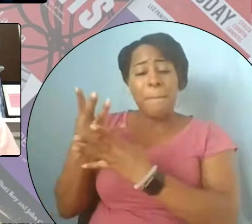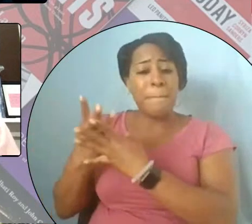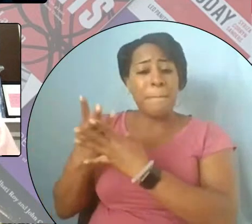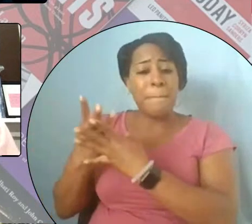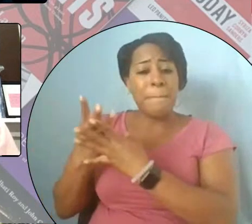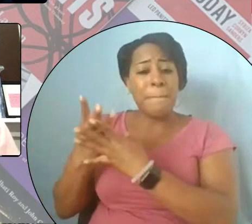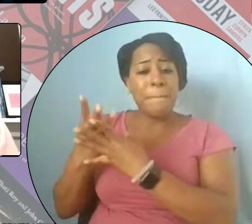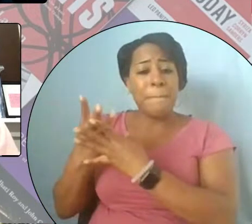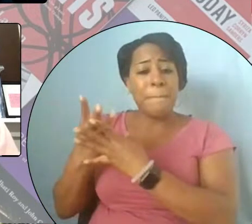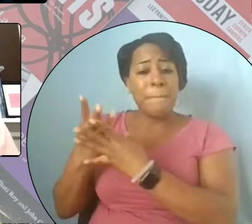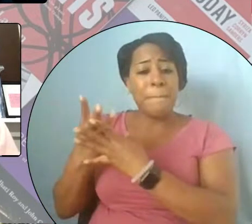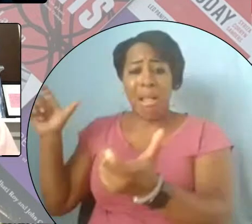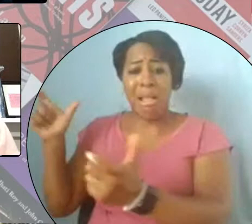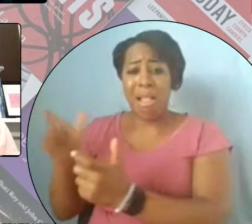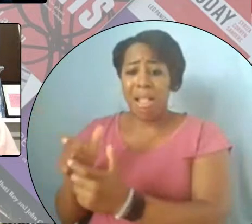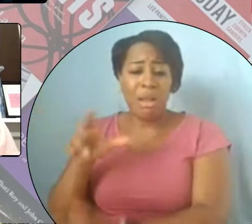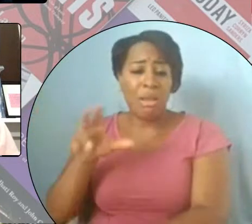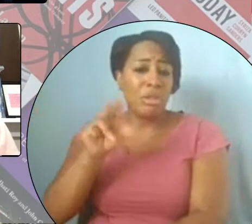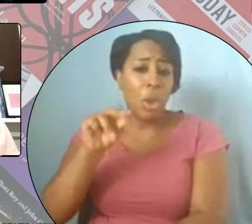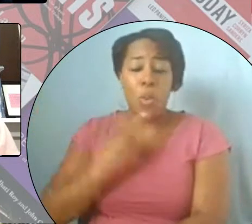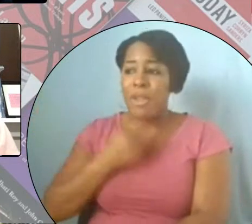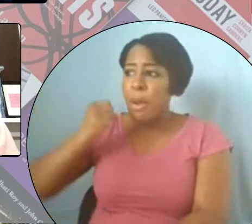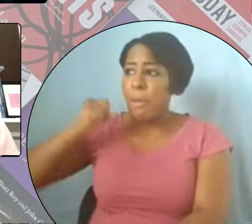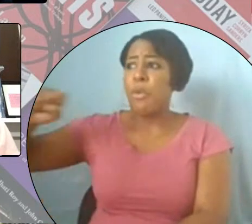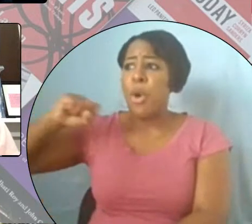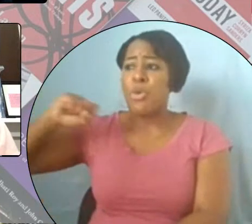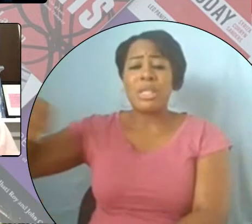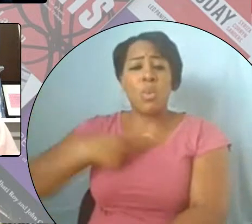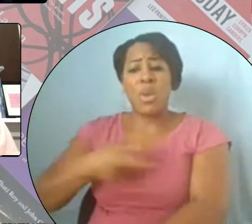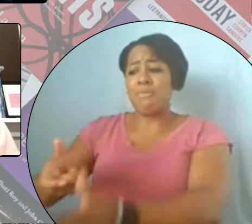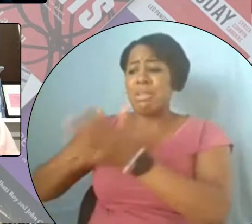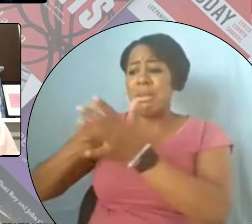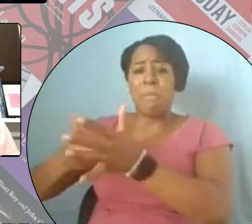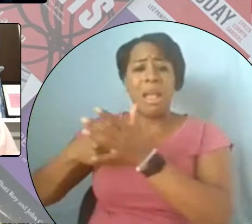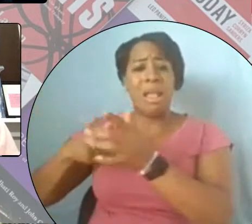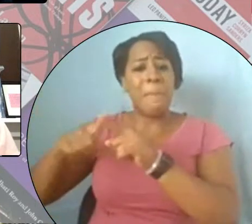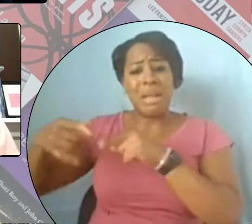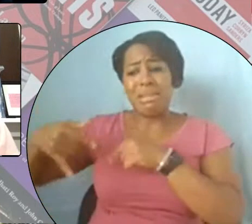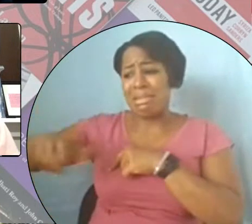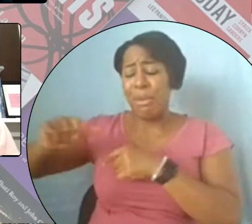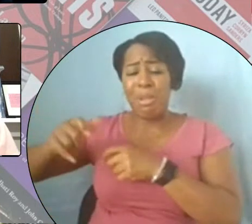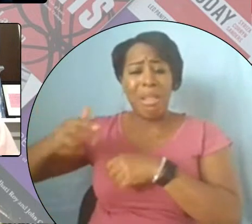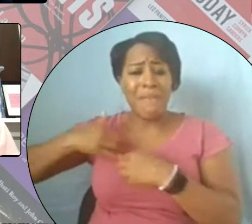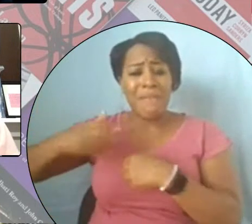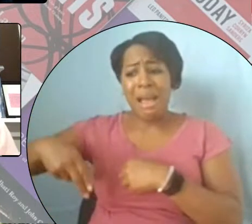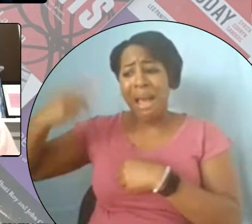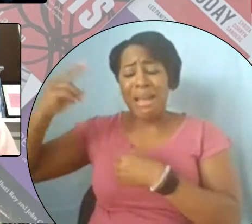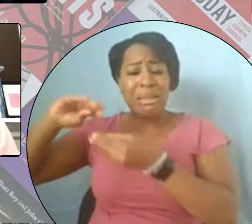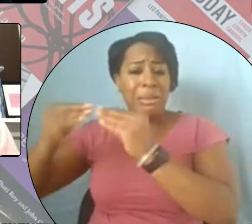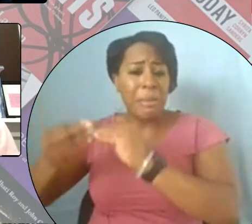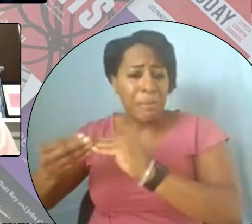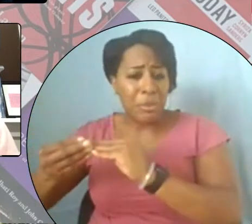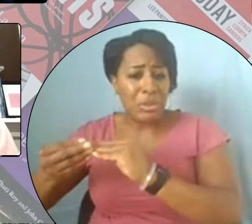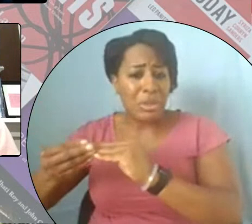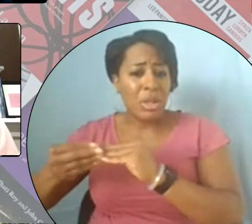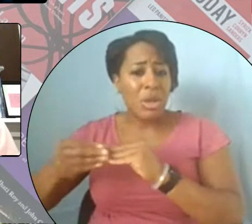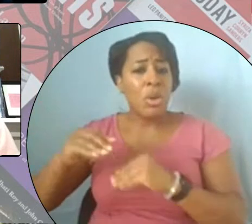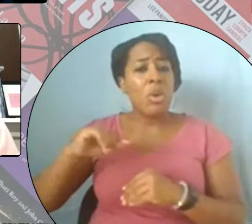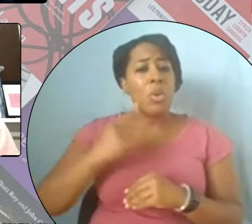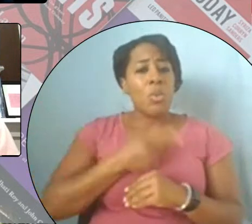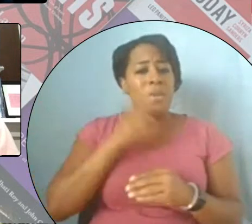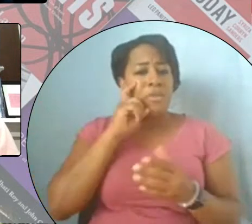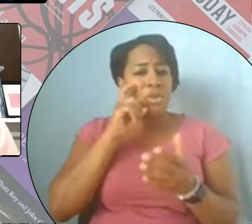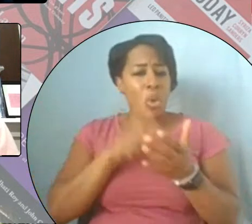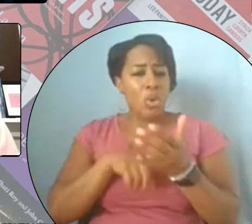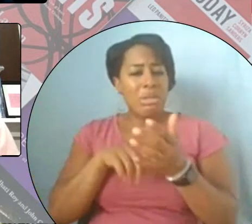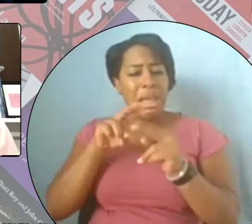of our protesting and all of our demands, right? And the only decrease that we do see, it's about 3 to 6%,